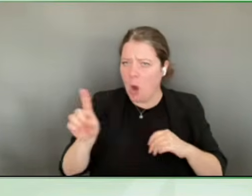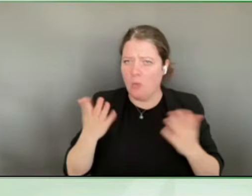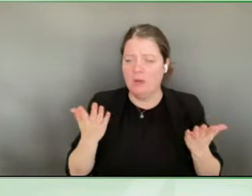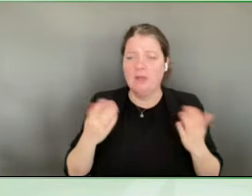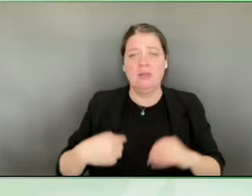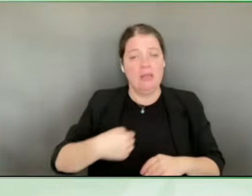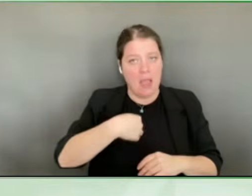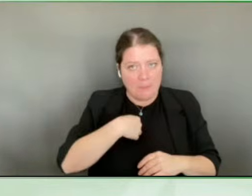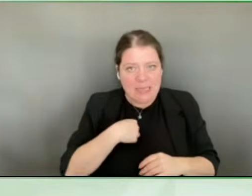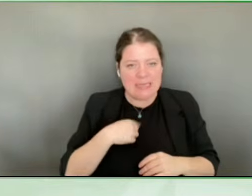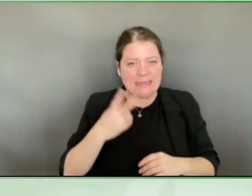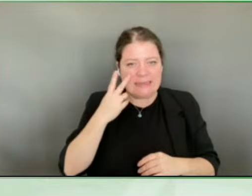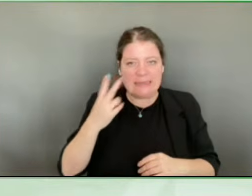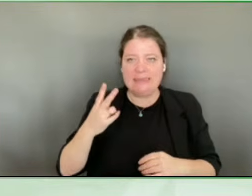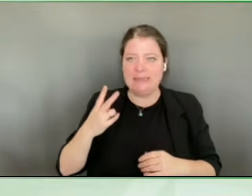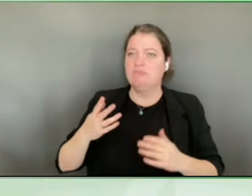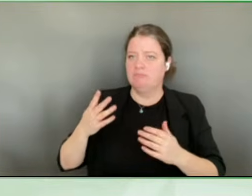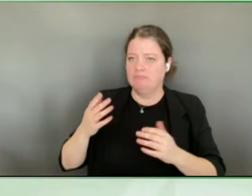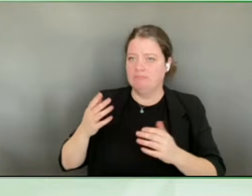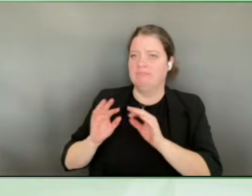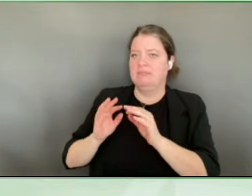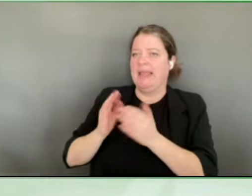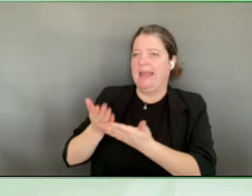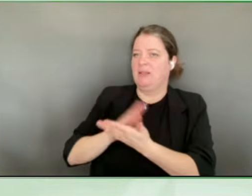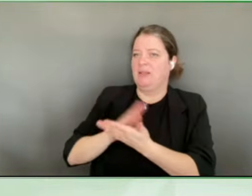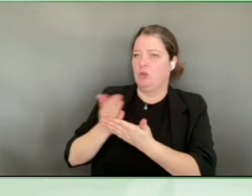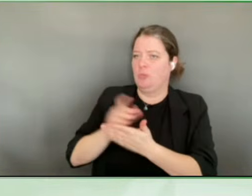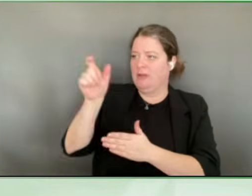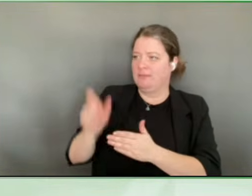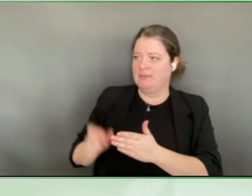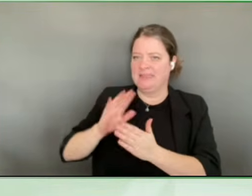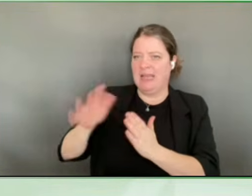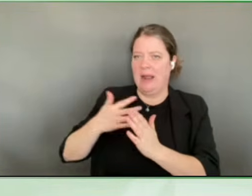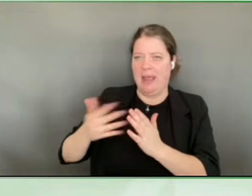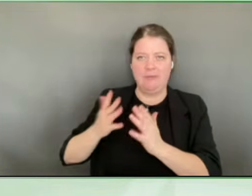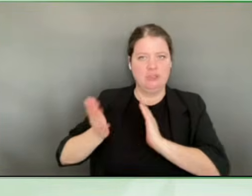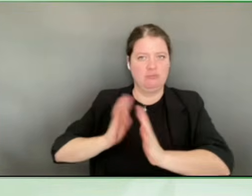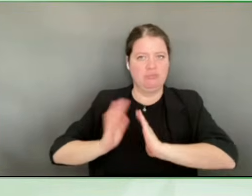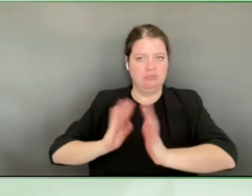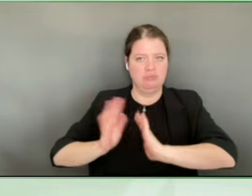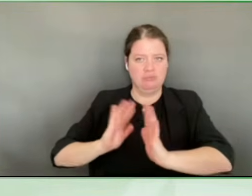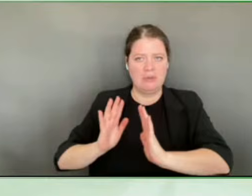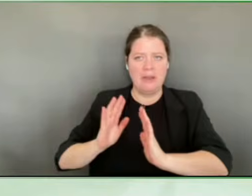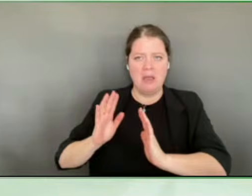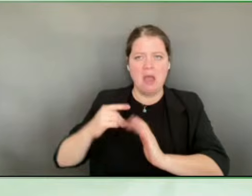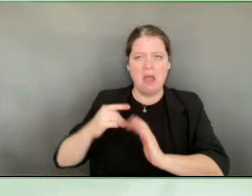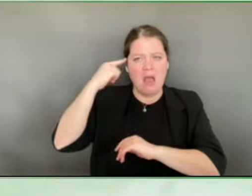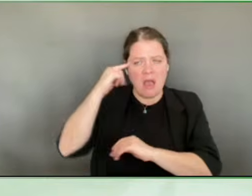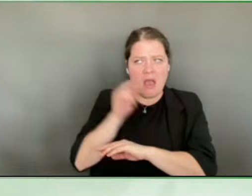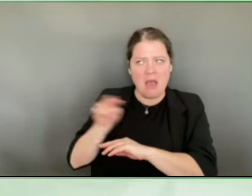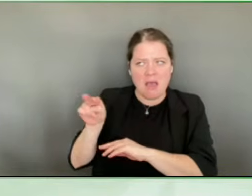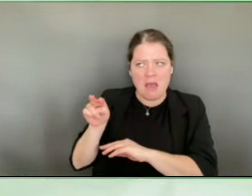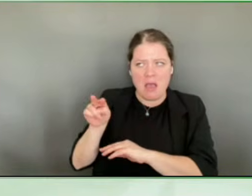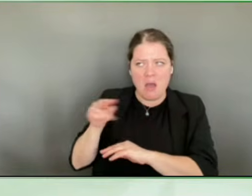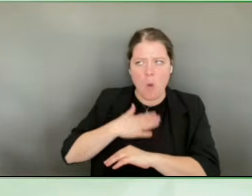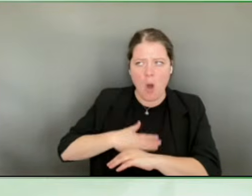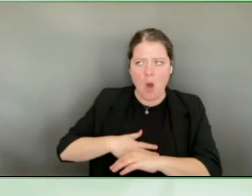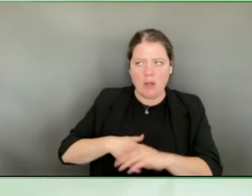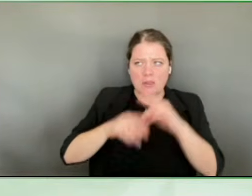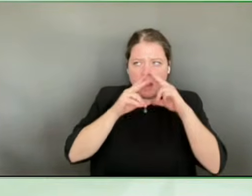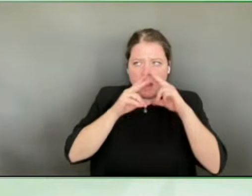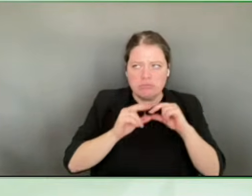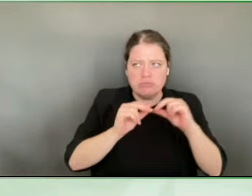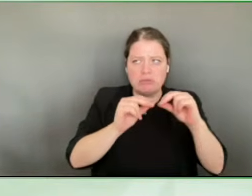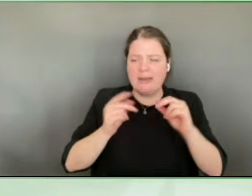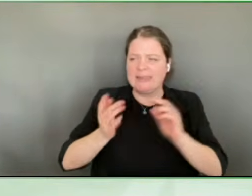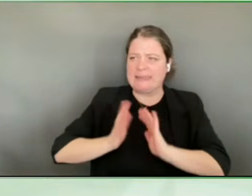sign language interpreter colleagues and try to figure out what's the sign they are signing for this word. And